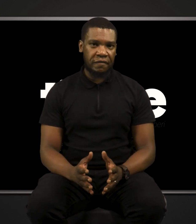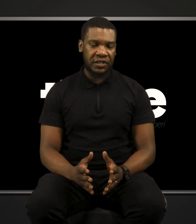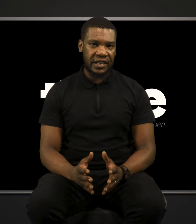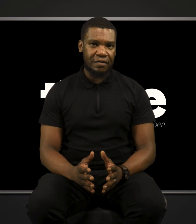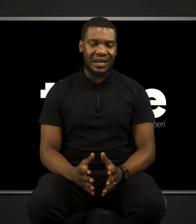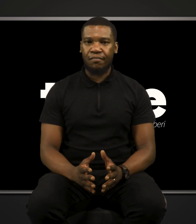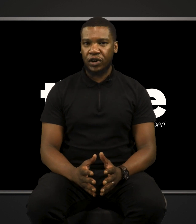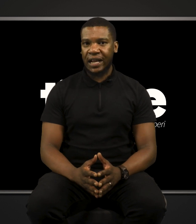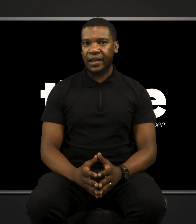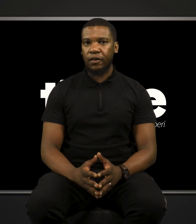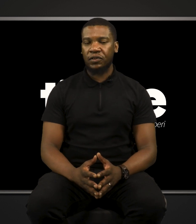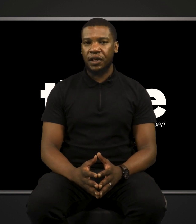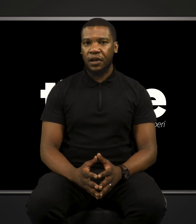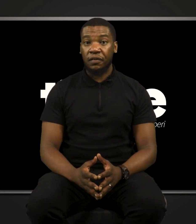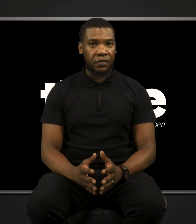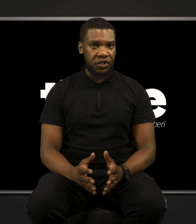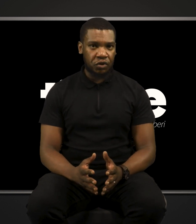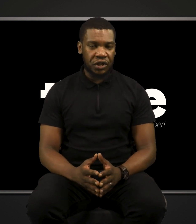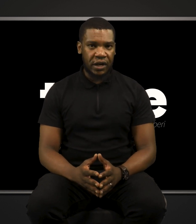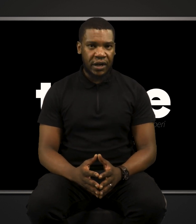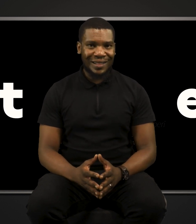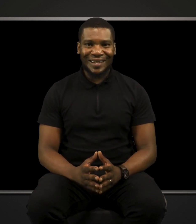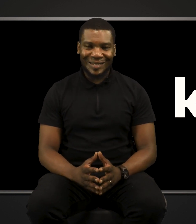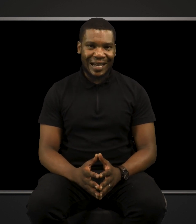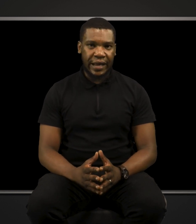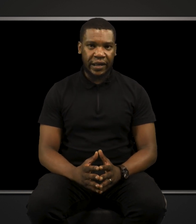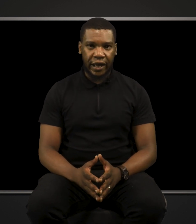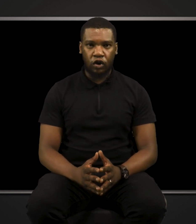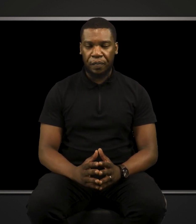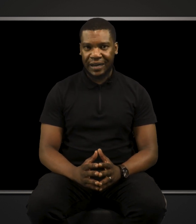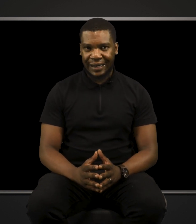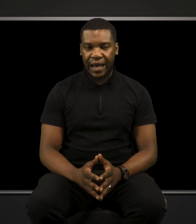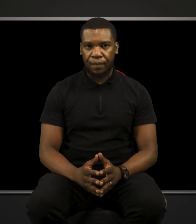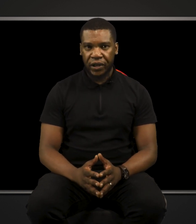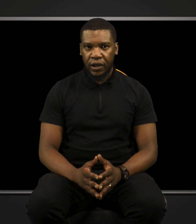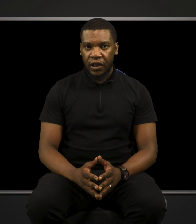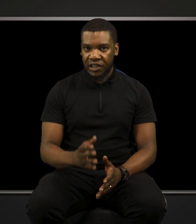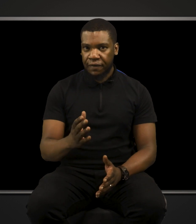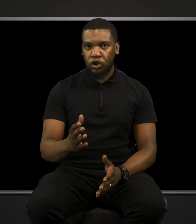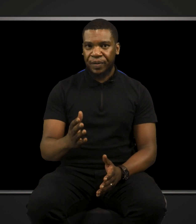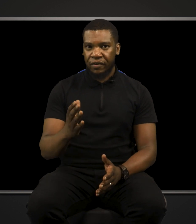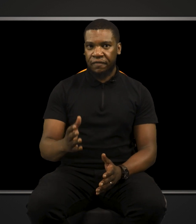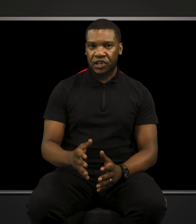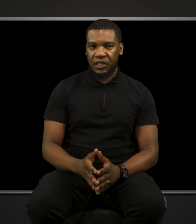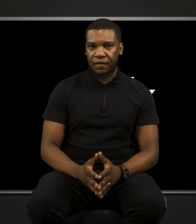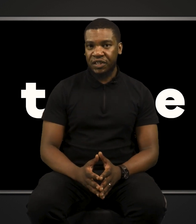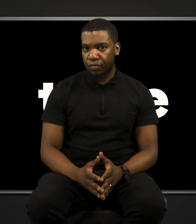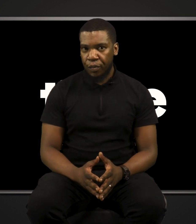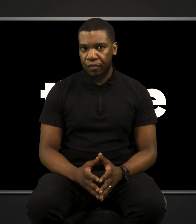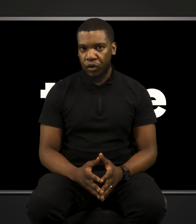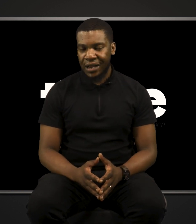former First Lady Madam Monica Gengos, the first children, and the entire Geingob clan. He is followed by reflections